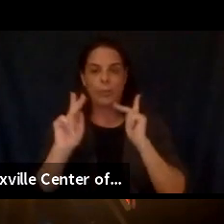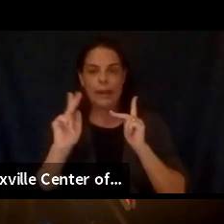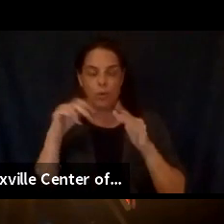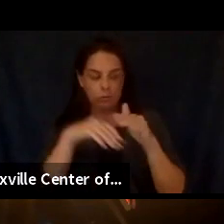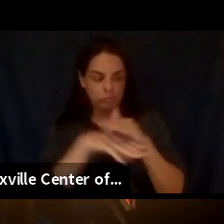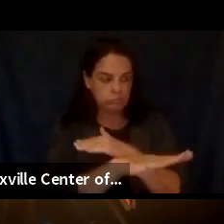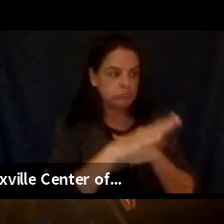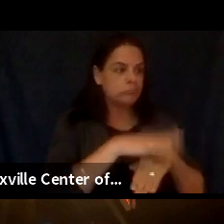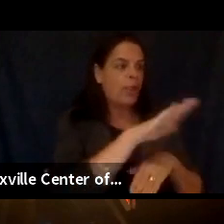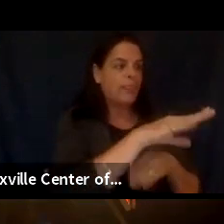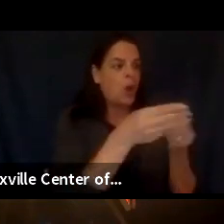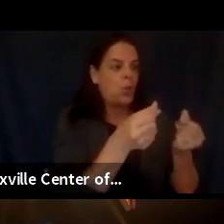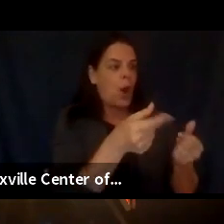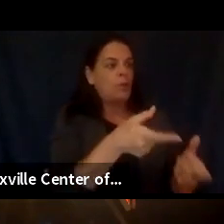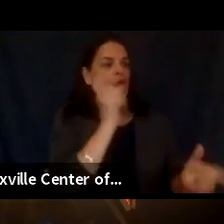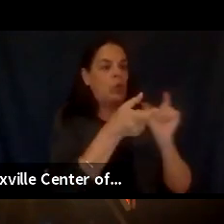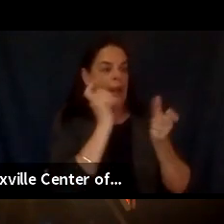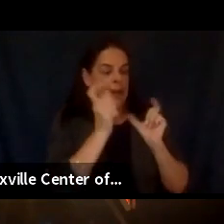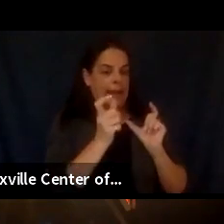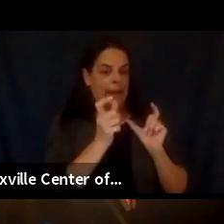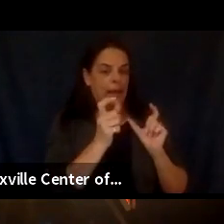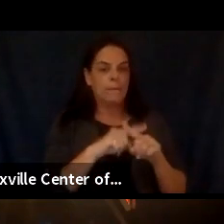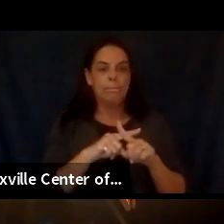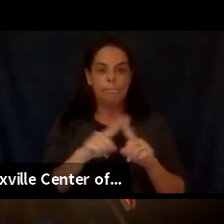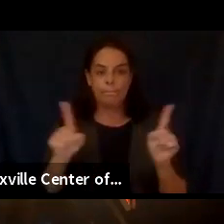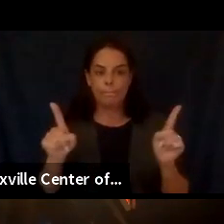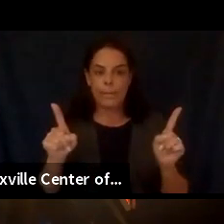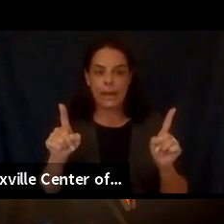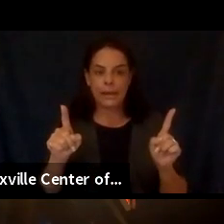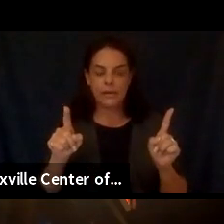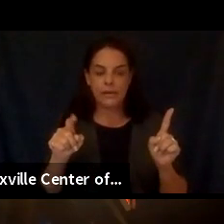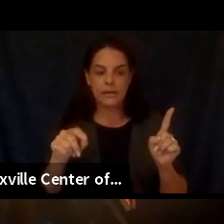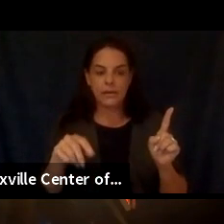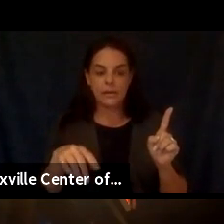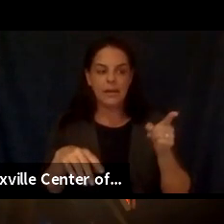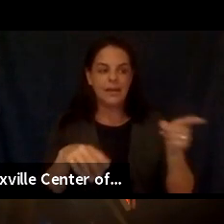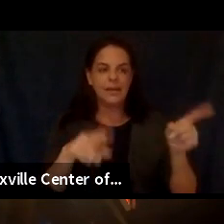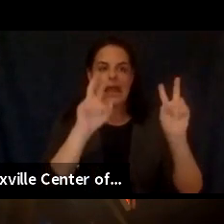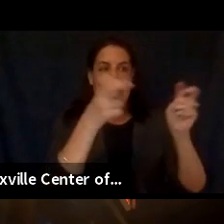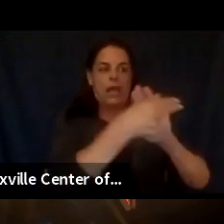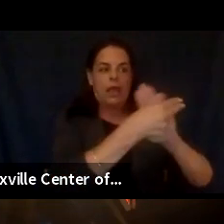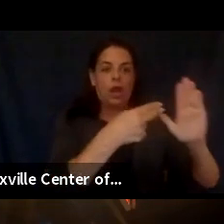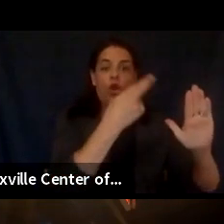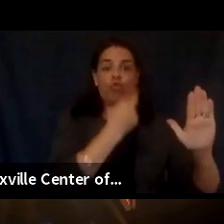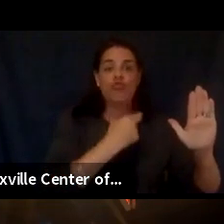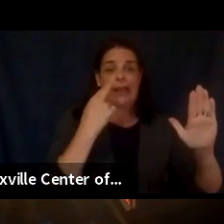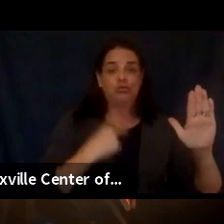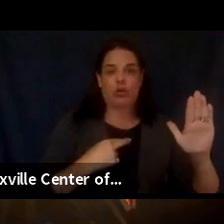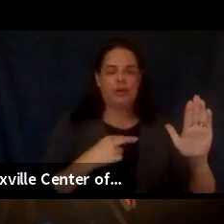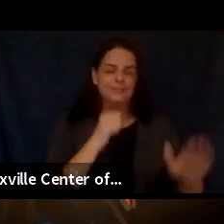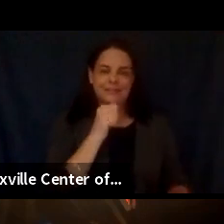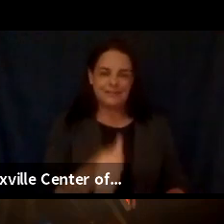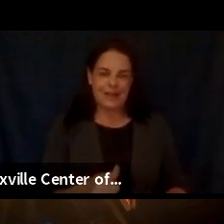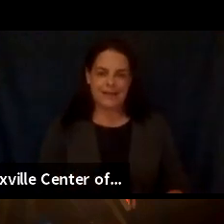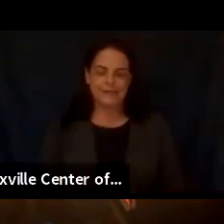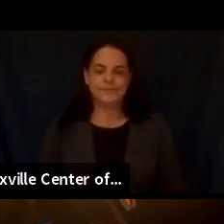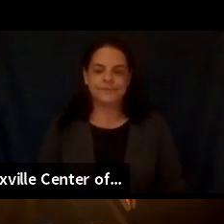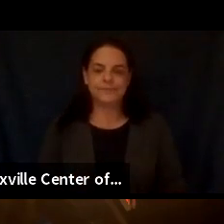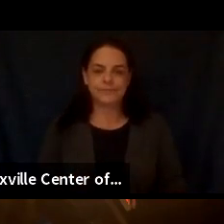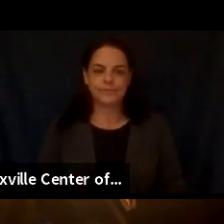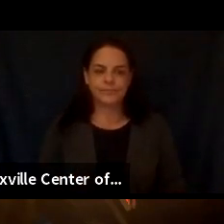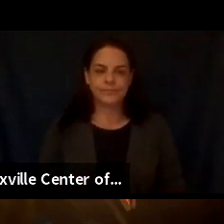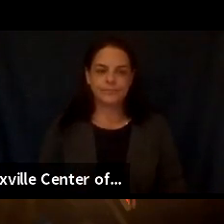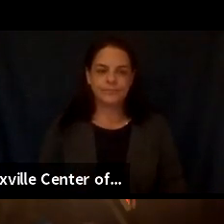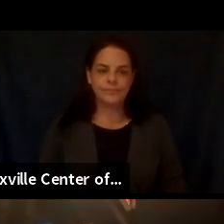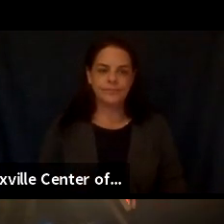and drink, but are not restaurants in the conventional way we think of restaurants, that being a